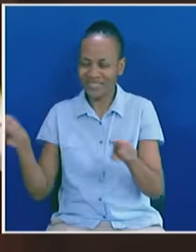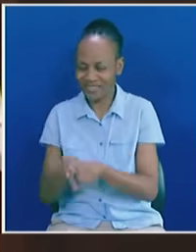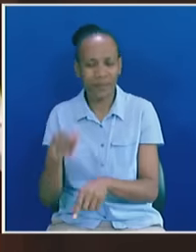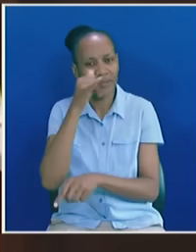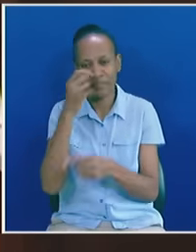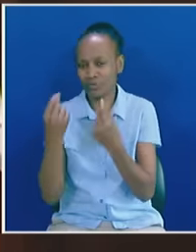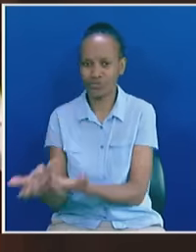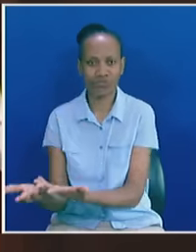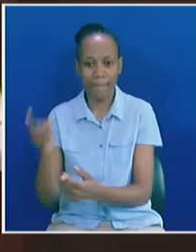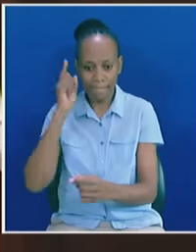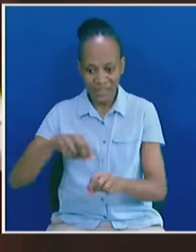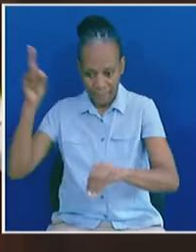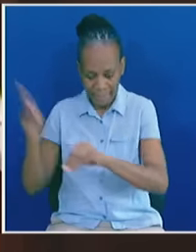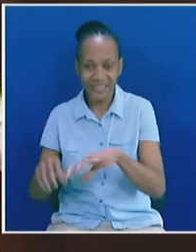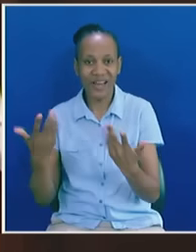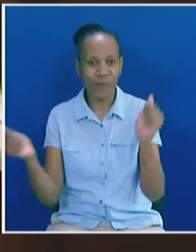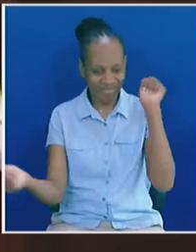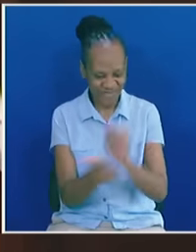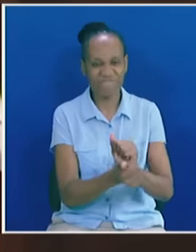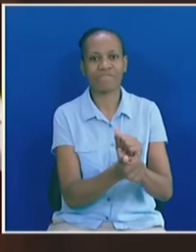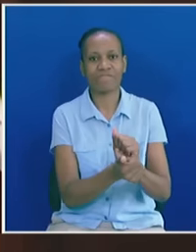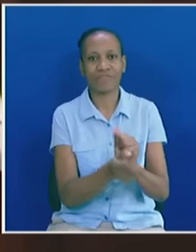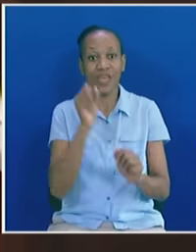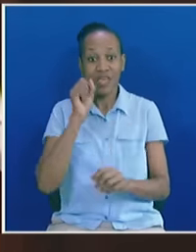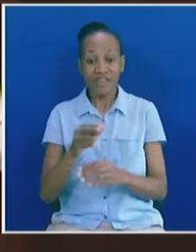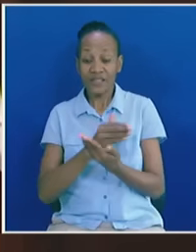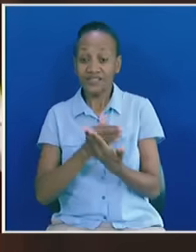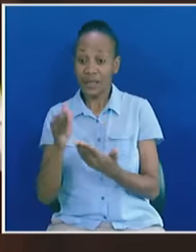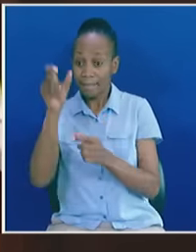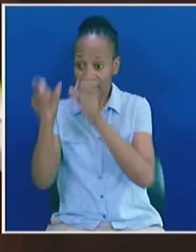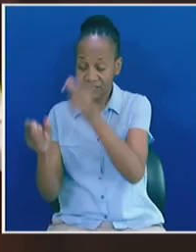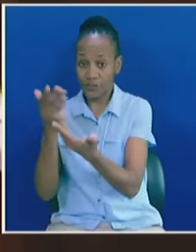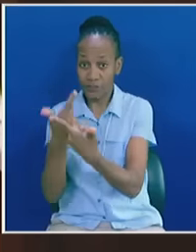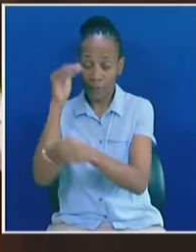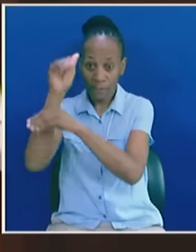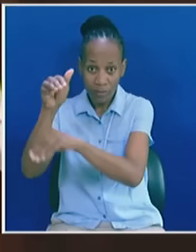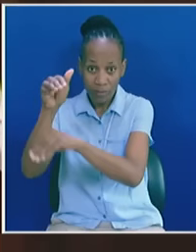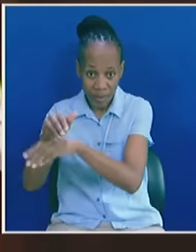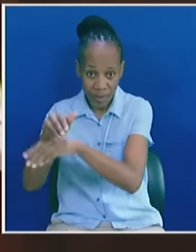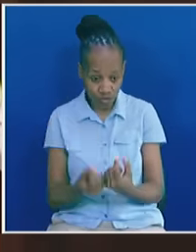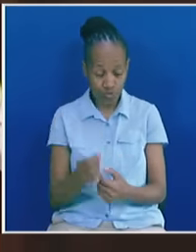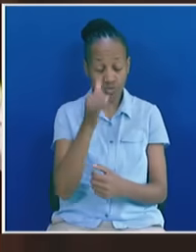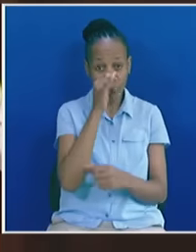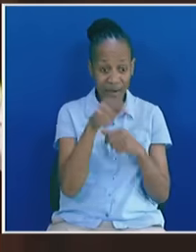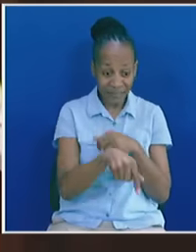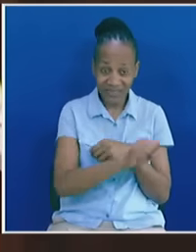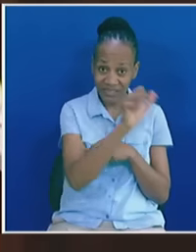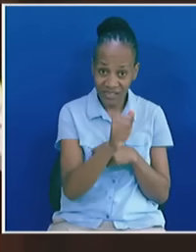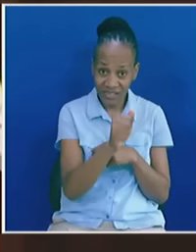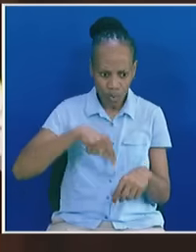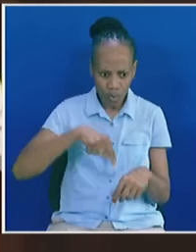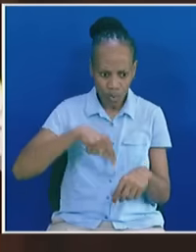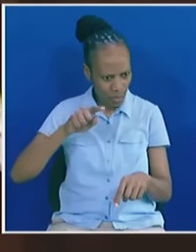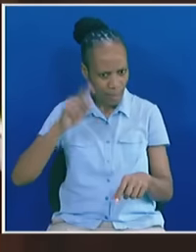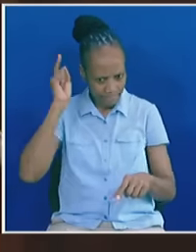full might of the law. If indeed some foreigners are involved in crime, we cannot mete out collective punishment to all